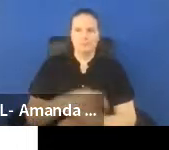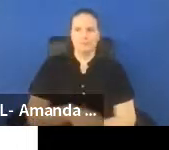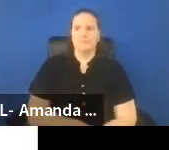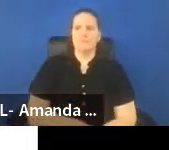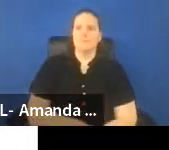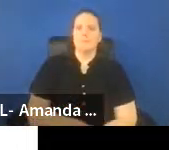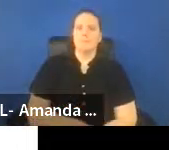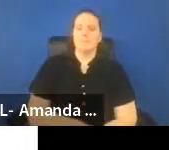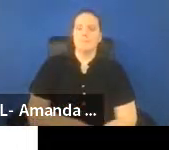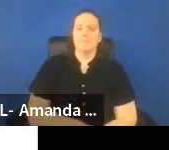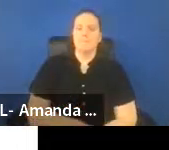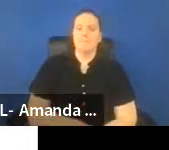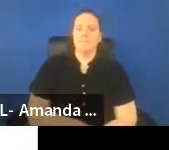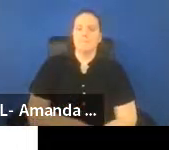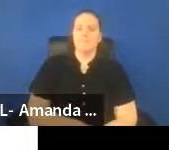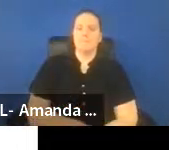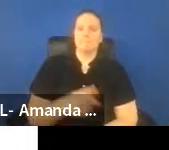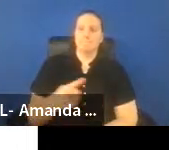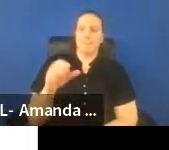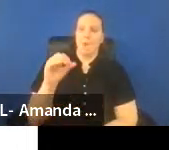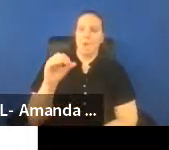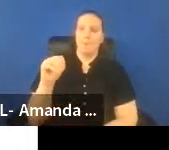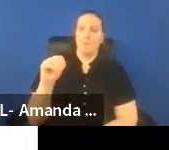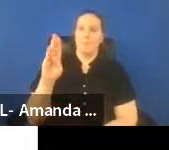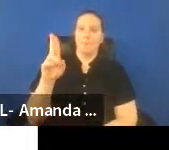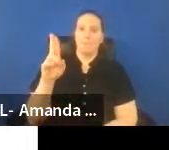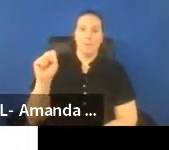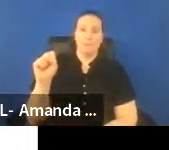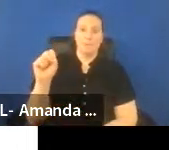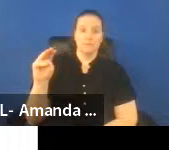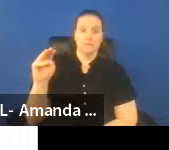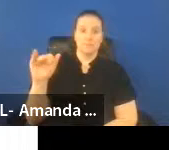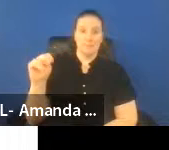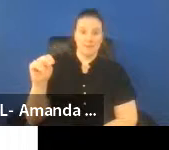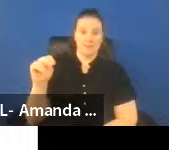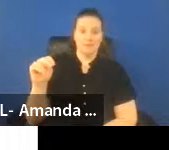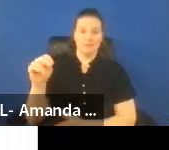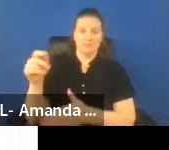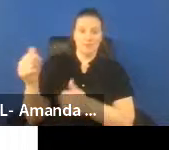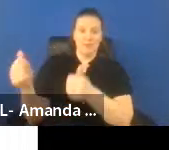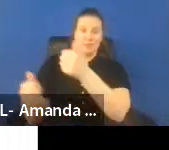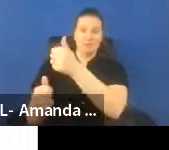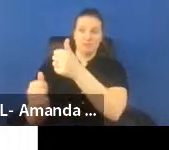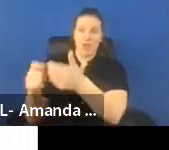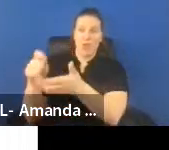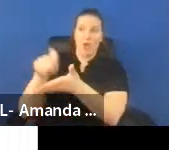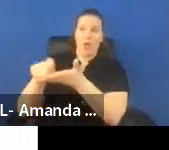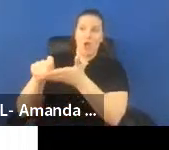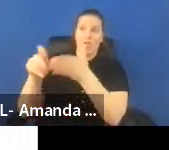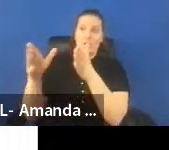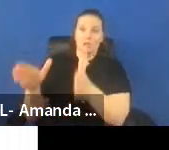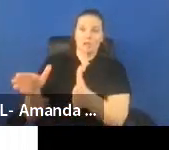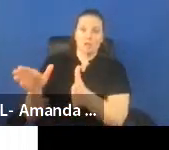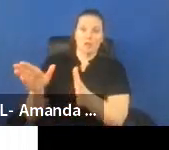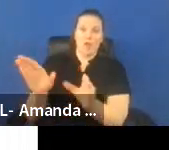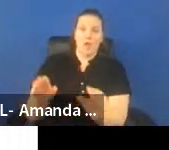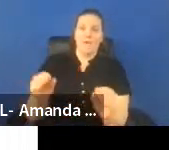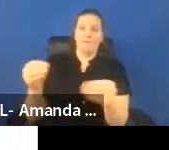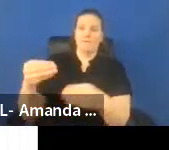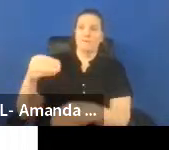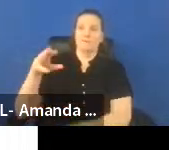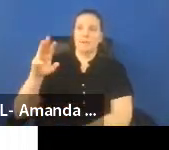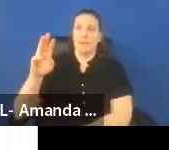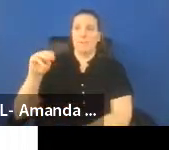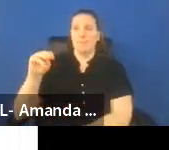So as Keelan mentioned, the ombudsman is under the auditor's office. So we're under Mary Hull